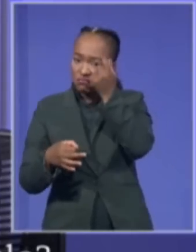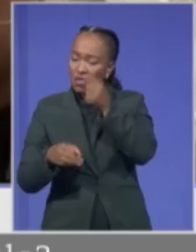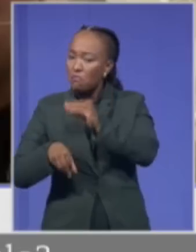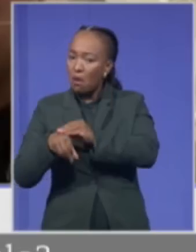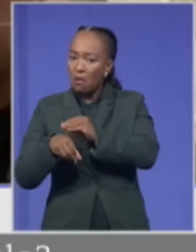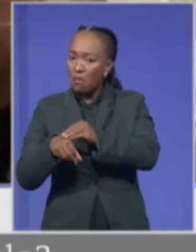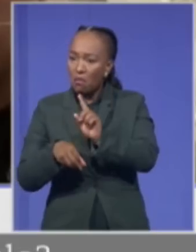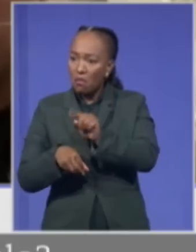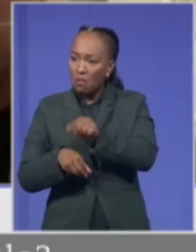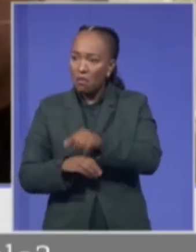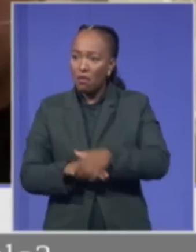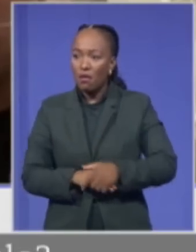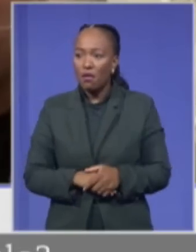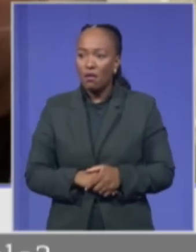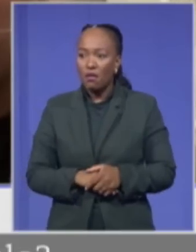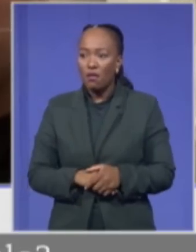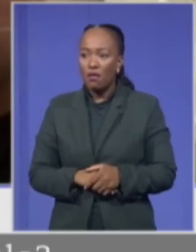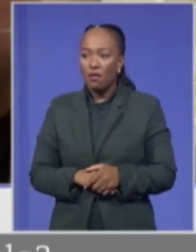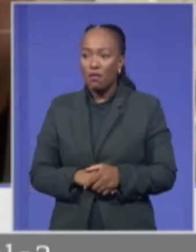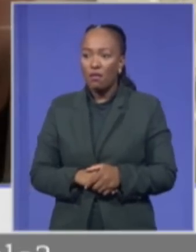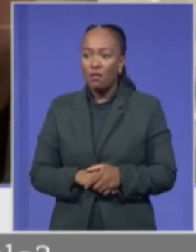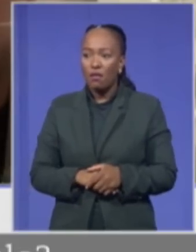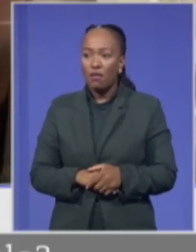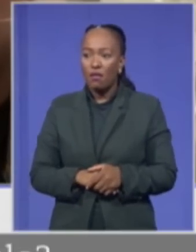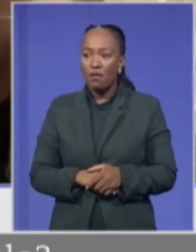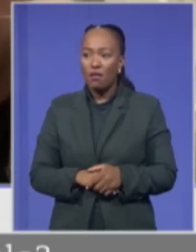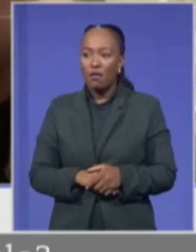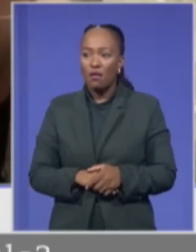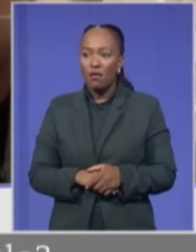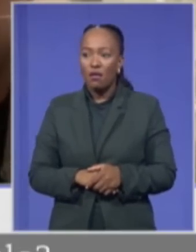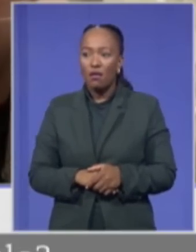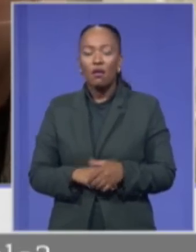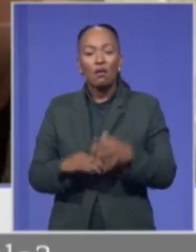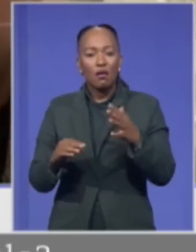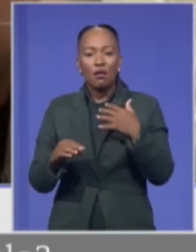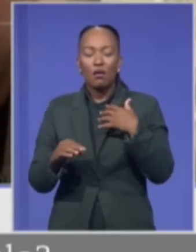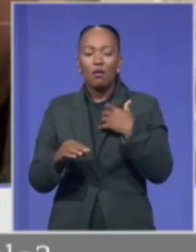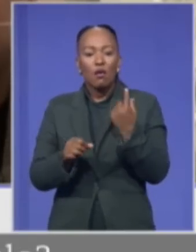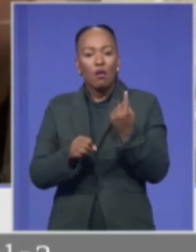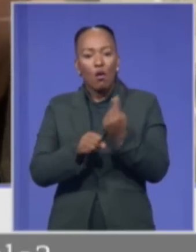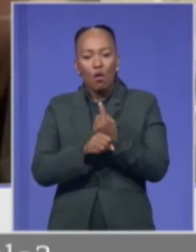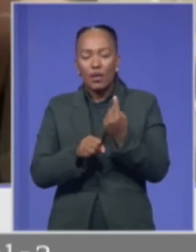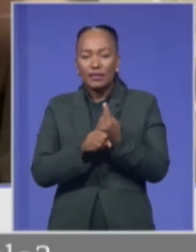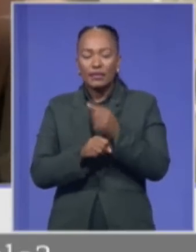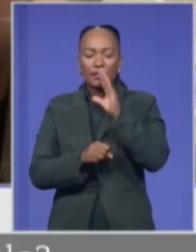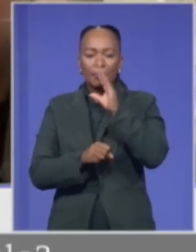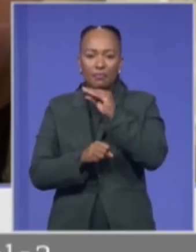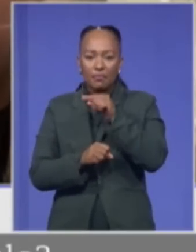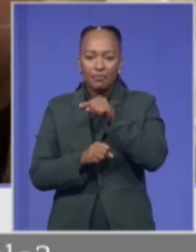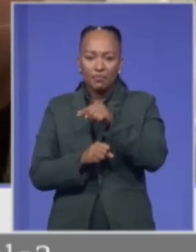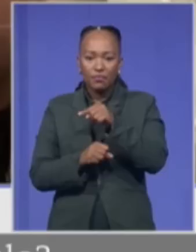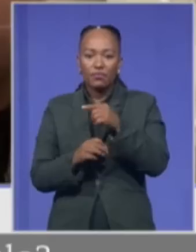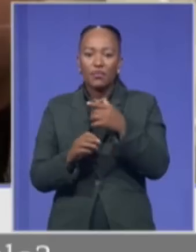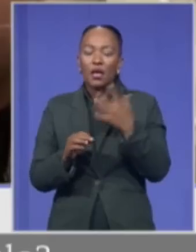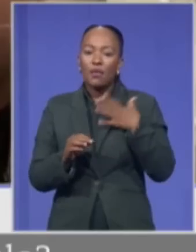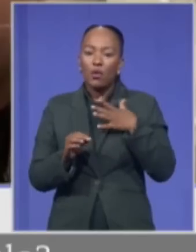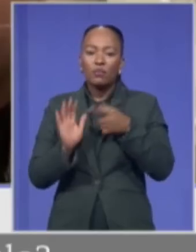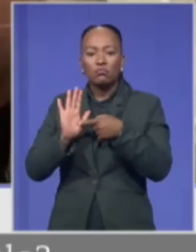I'm Donald. I know you. It is slipper of the tongue because we always speak mara a ke bontshe lebeko